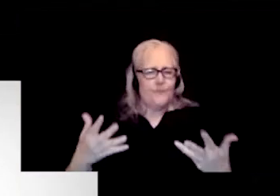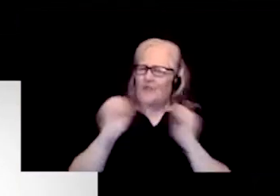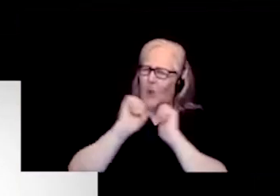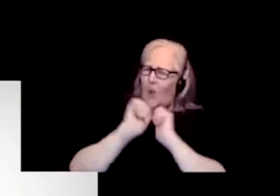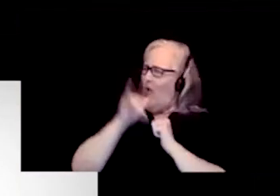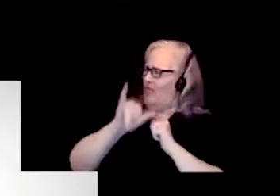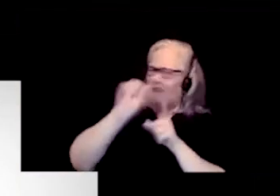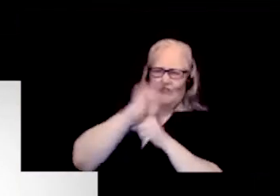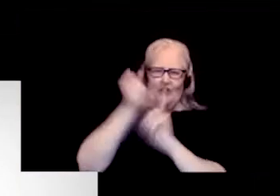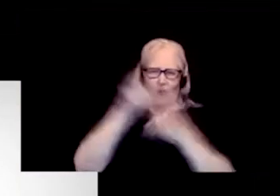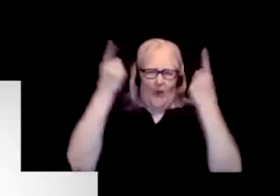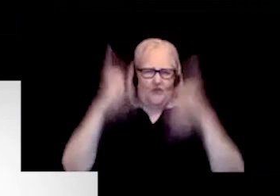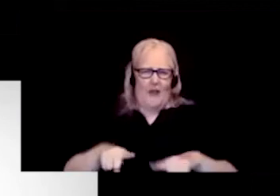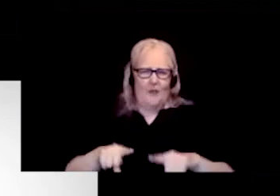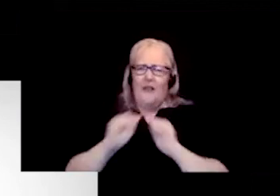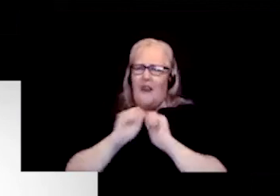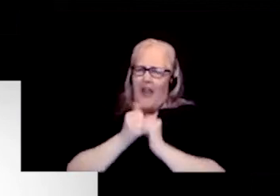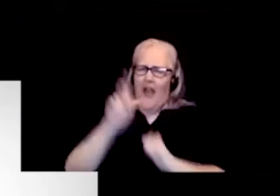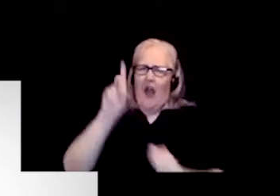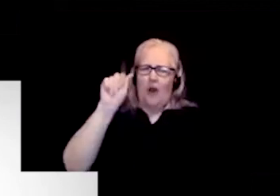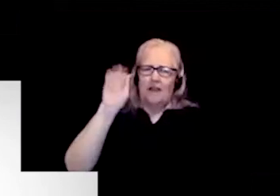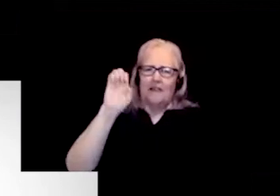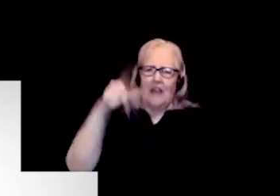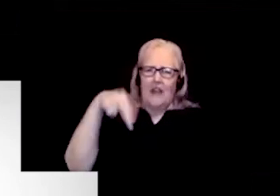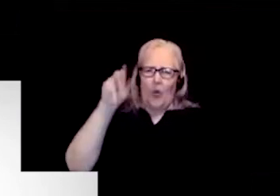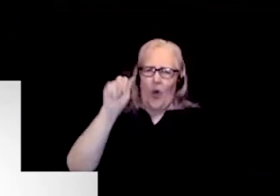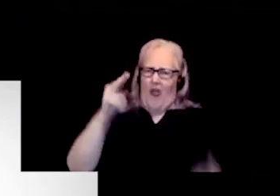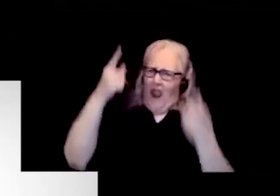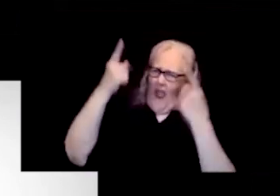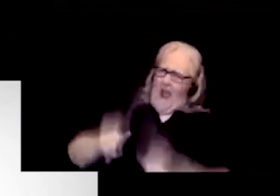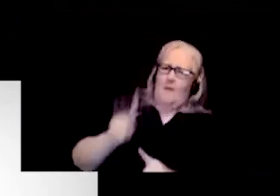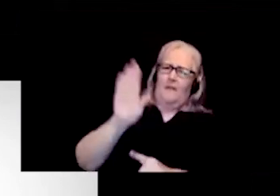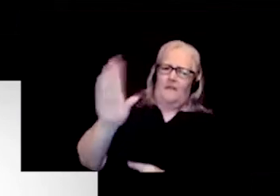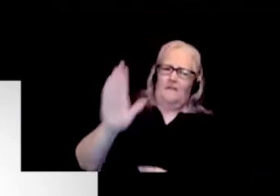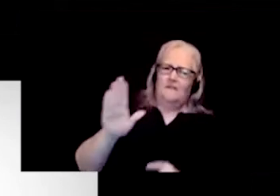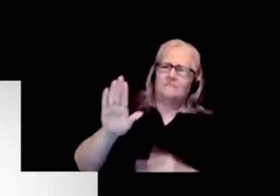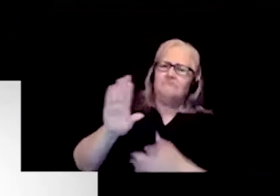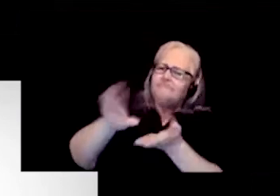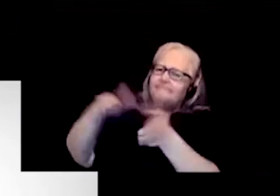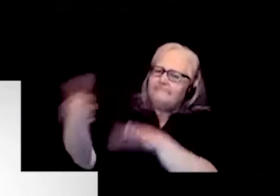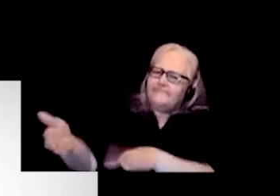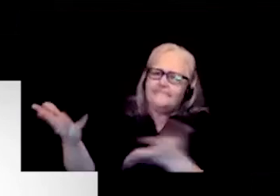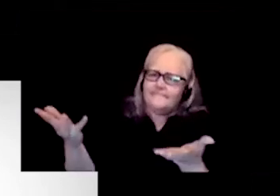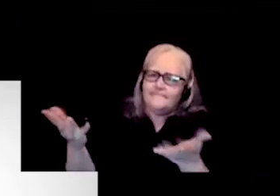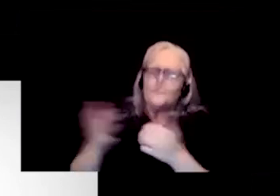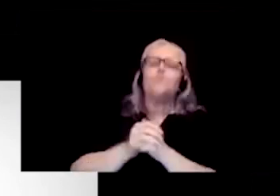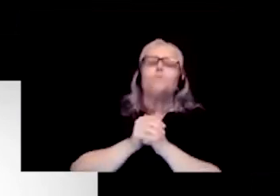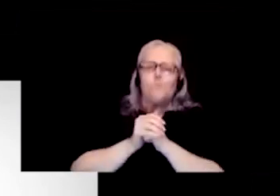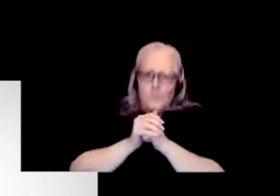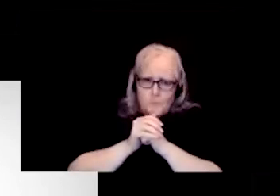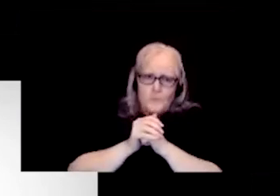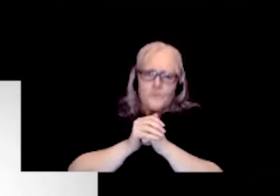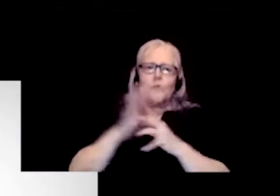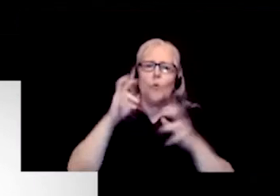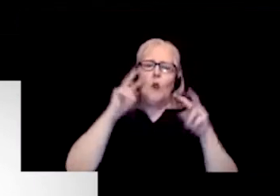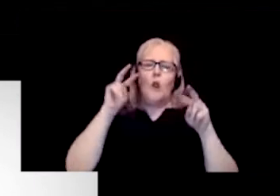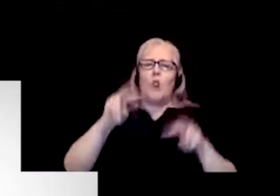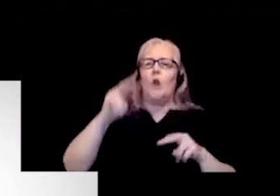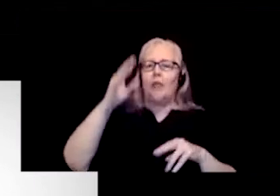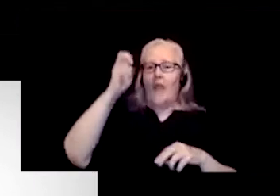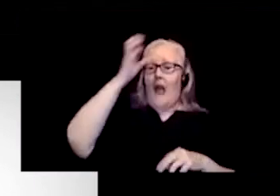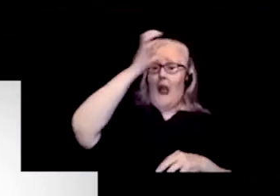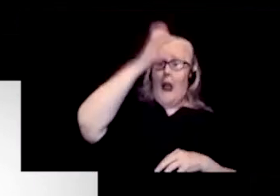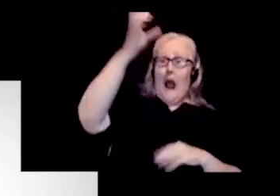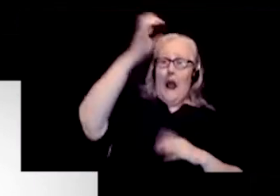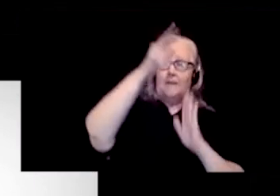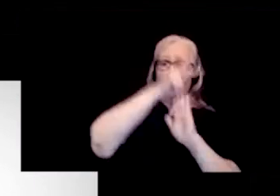did Daquan get to where he got, right? Let's look at this, looking at big P policy and little p policy, as you can